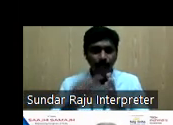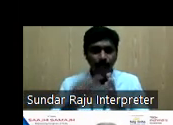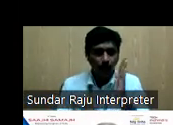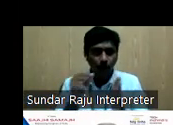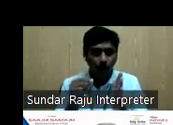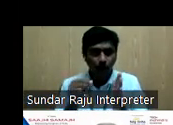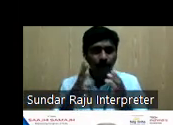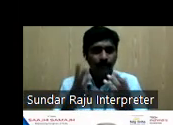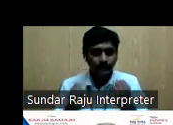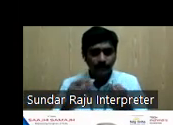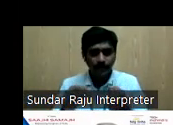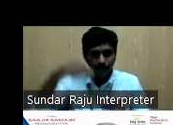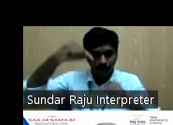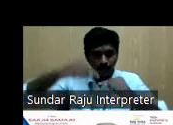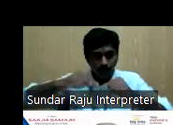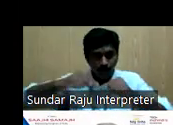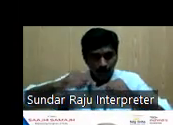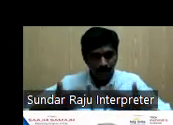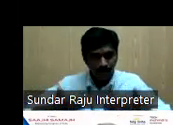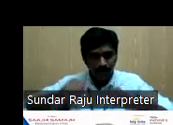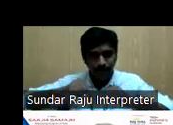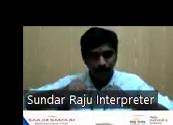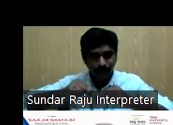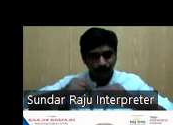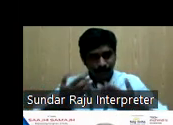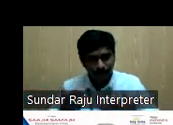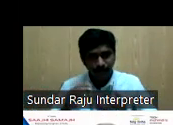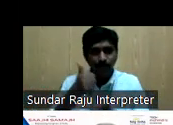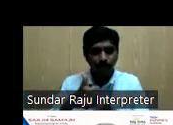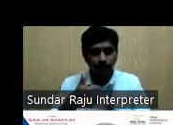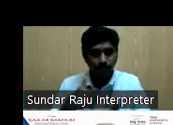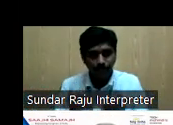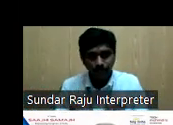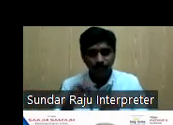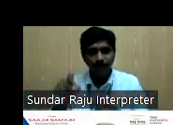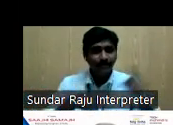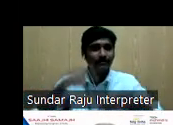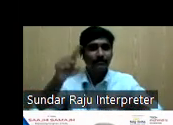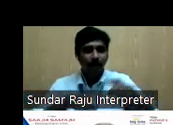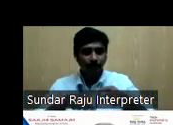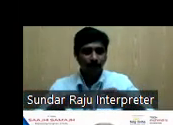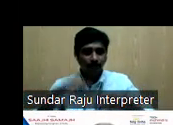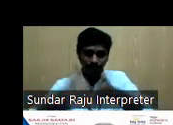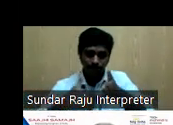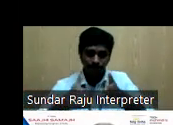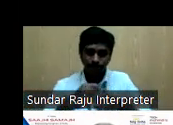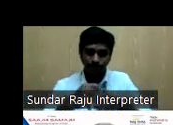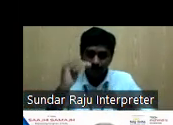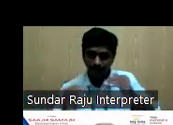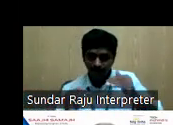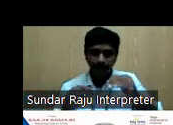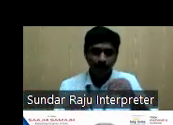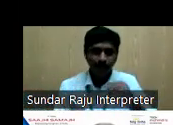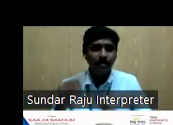entitlements such as voting rights, availing legal guardianship, and provisions such as travel concessions, and everything for persons